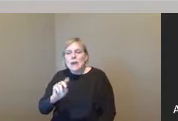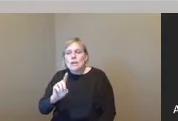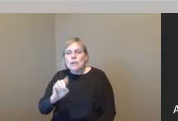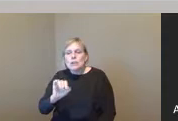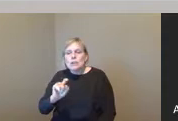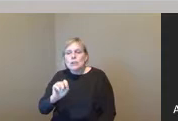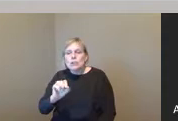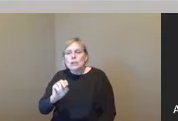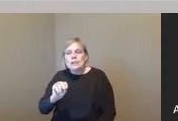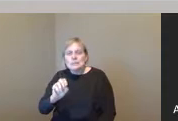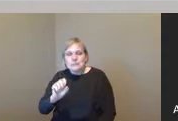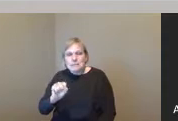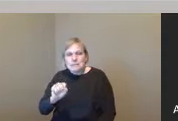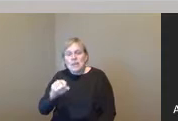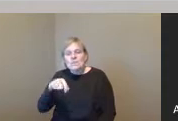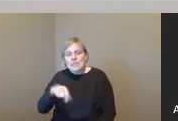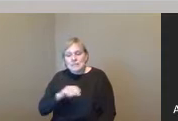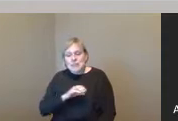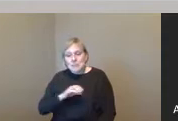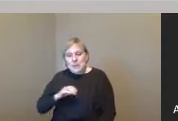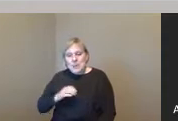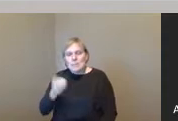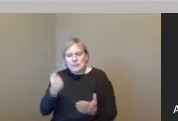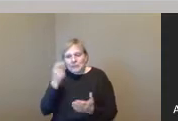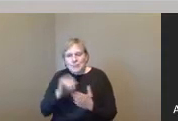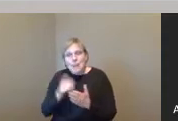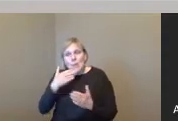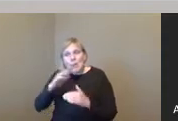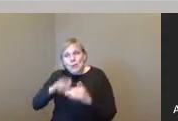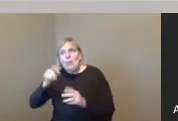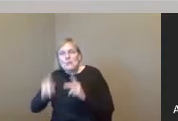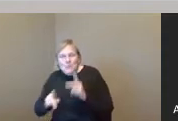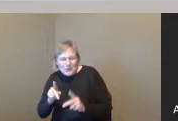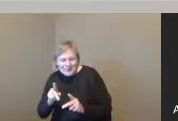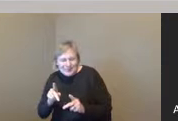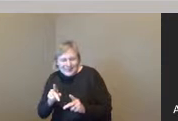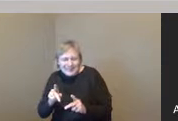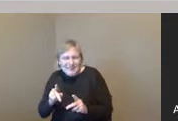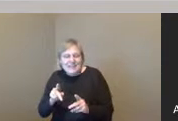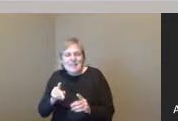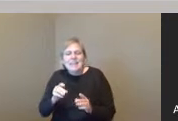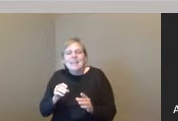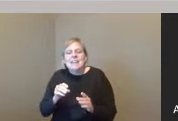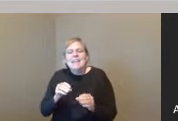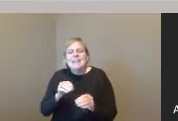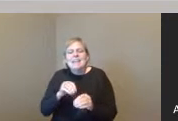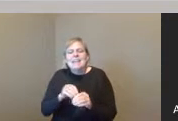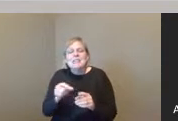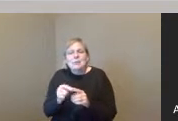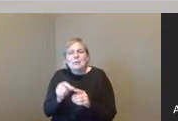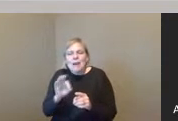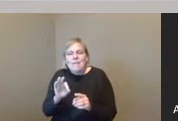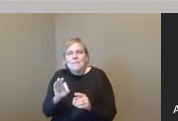I think for this committee may understand it a little bit better than other folks in terms of there is investment in